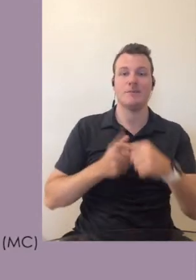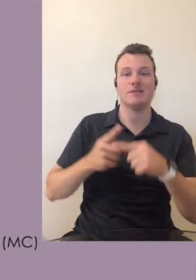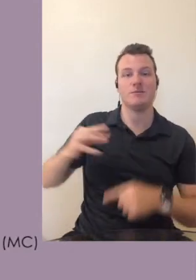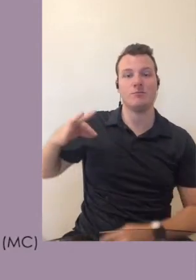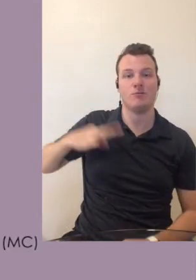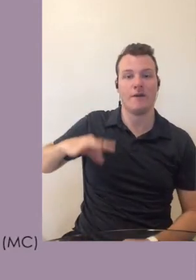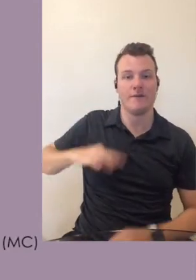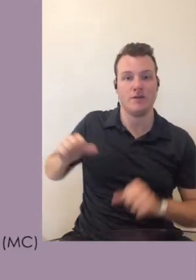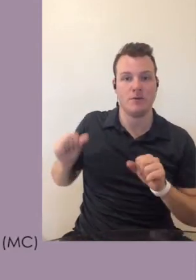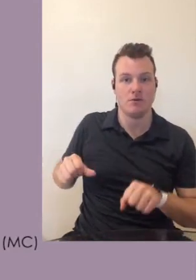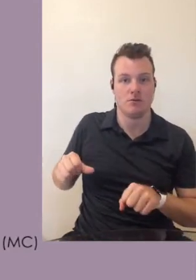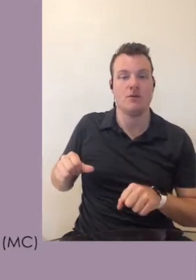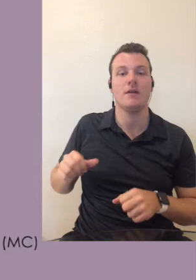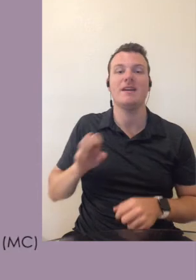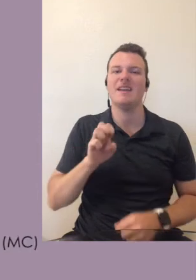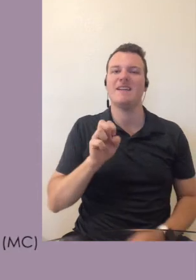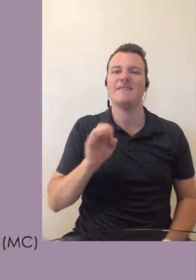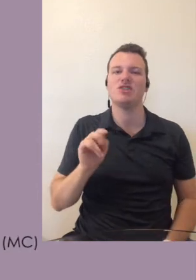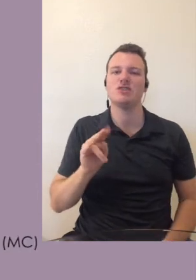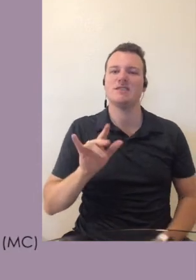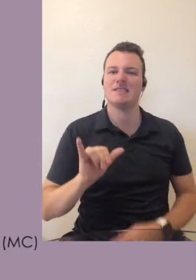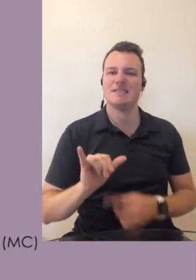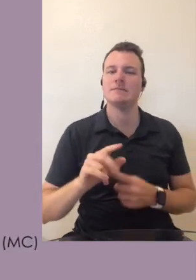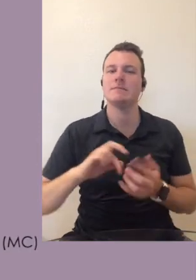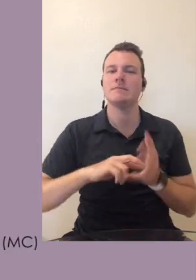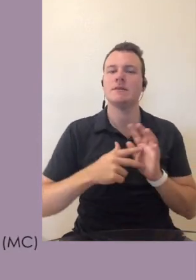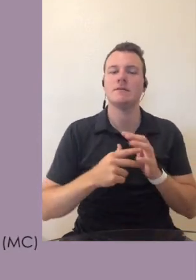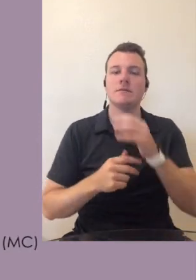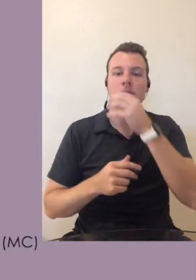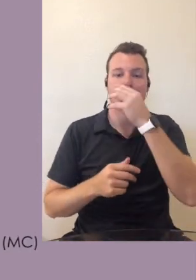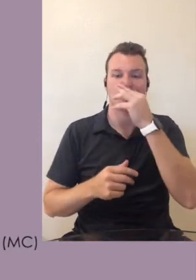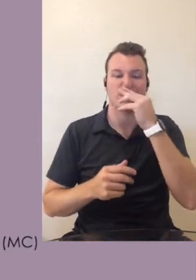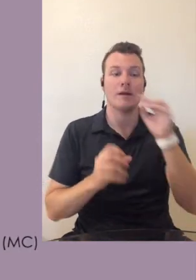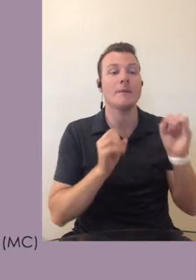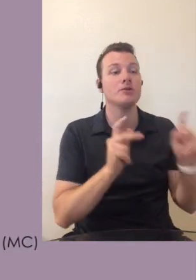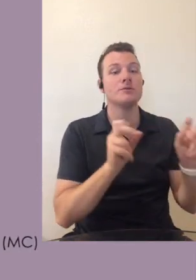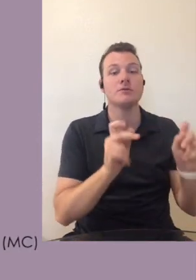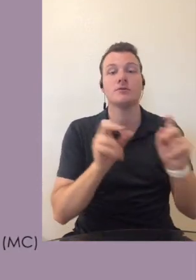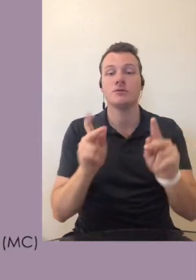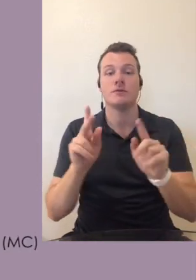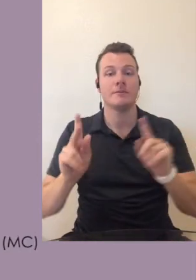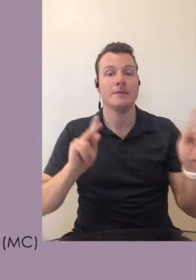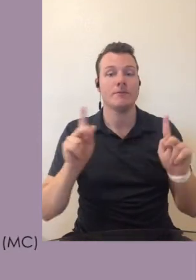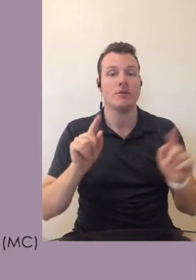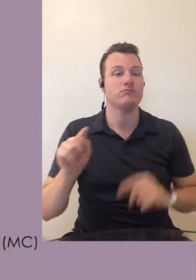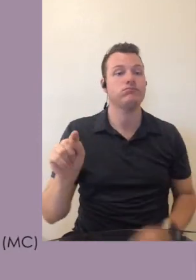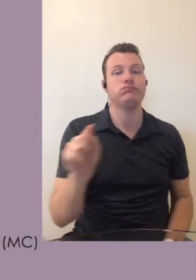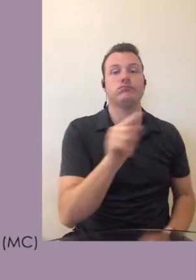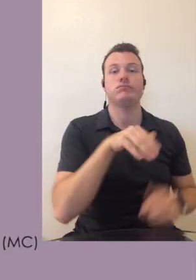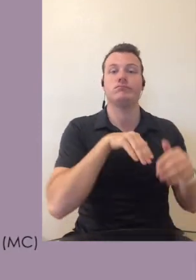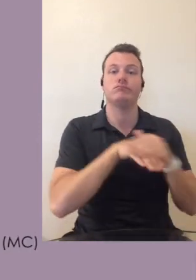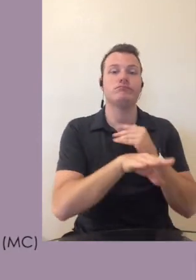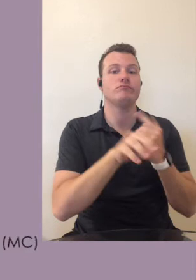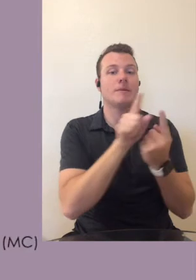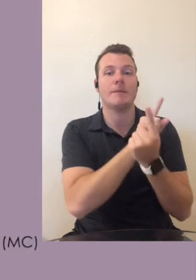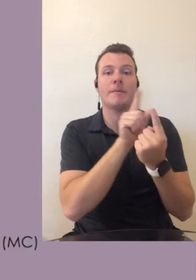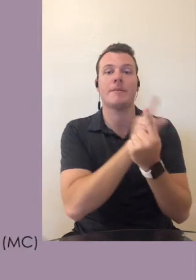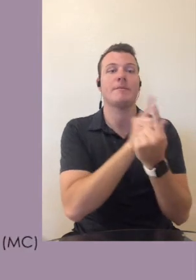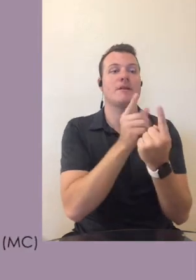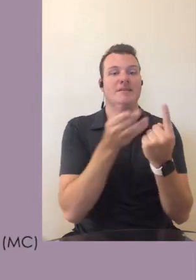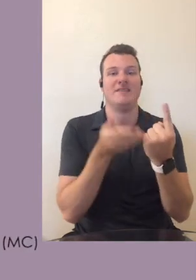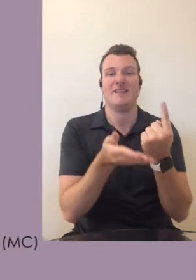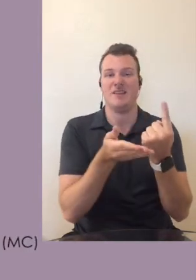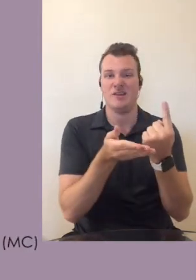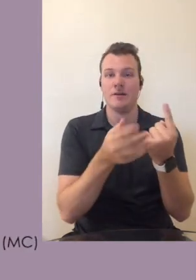okay? And what I mean by efficiency is you have so many opportunities, there's so many people that walk into your door, and